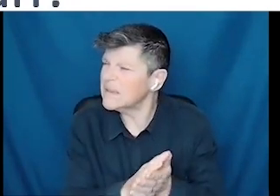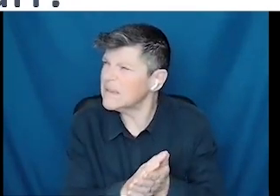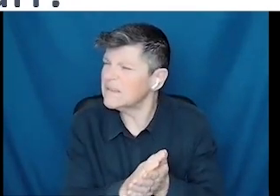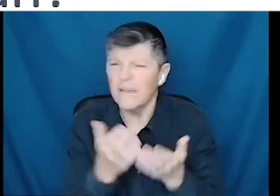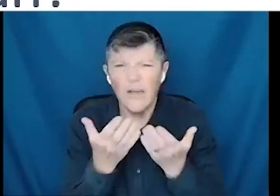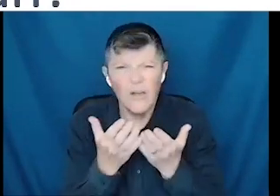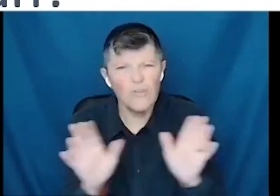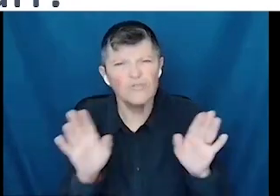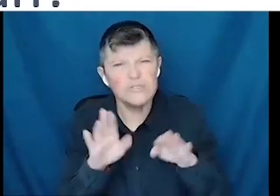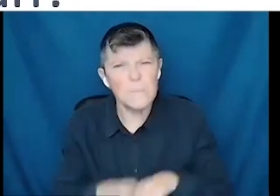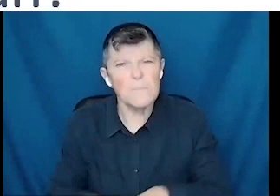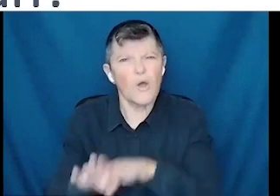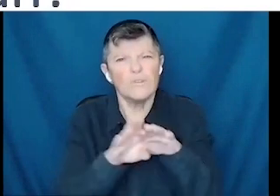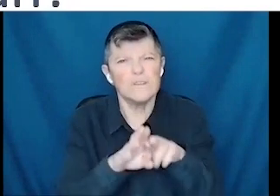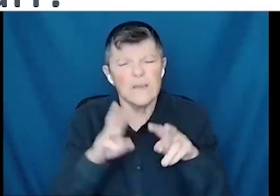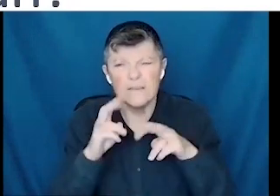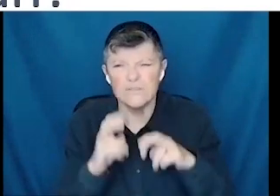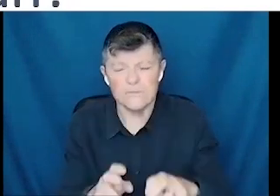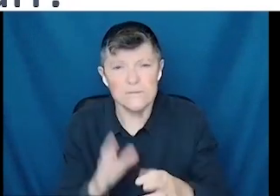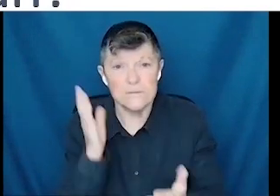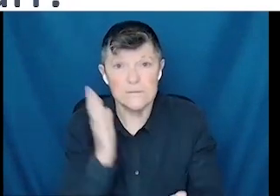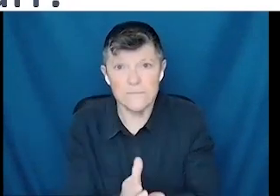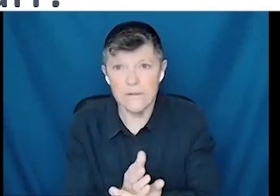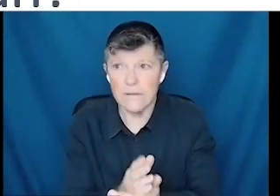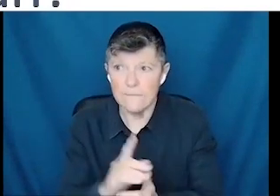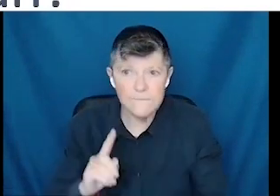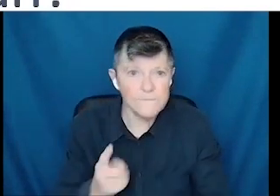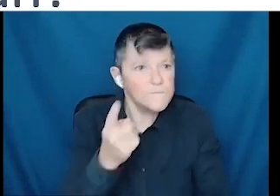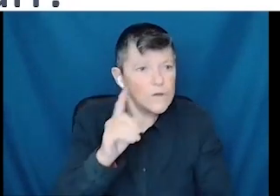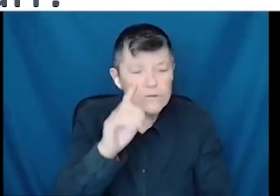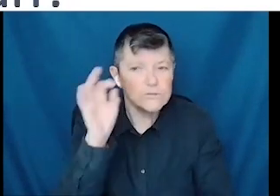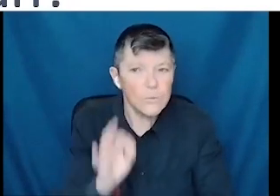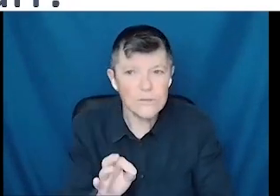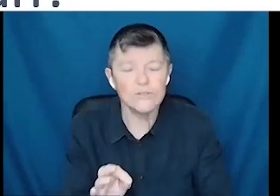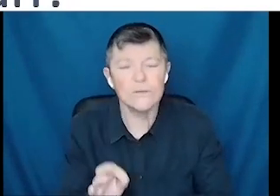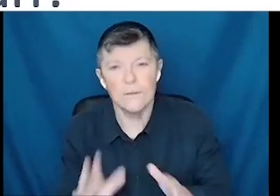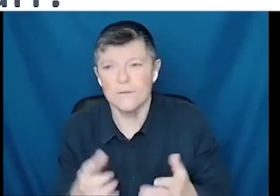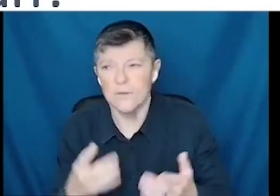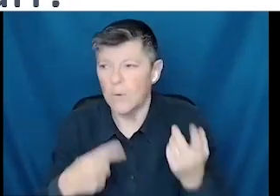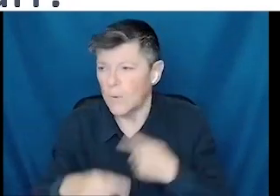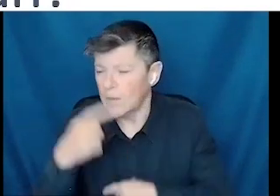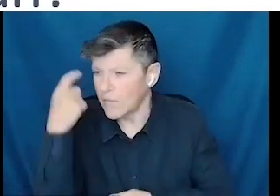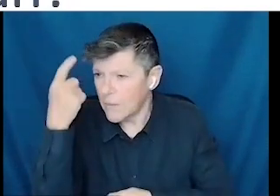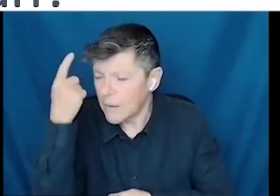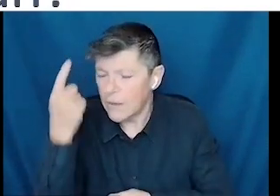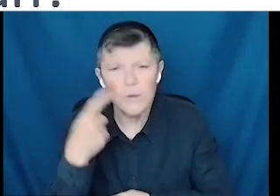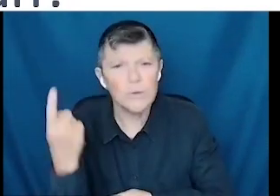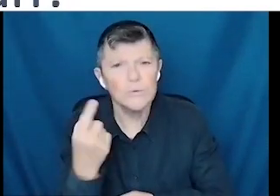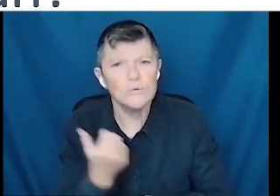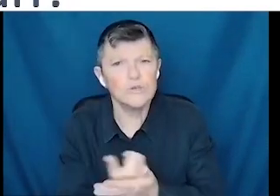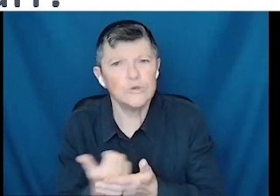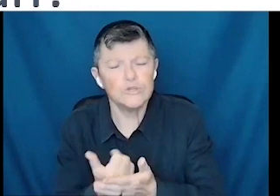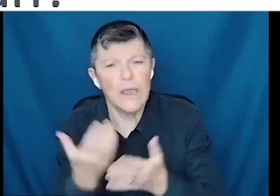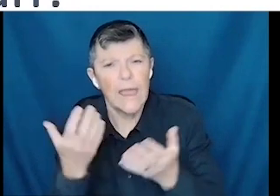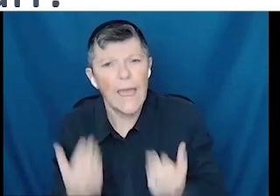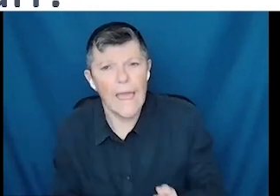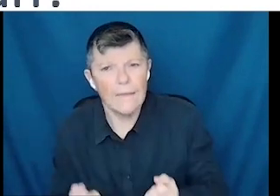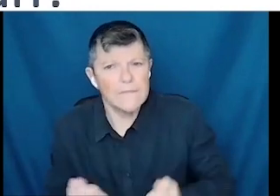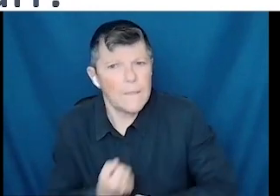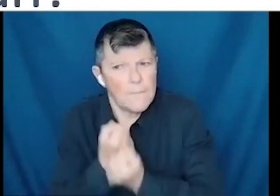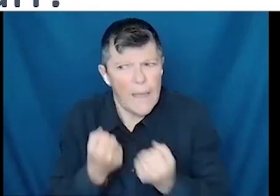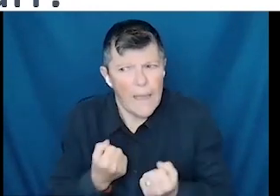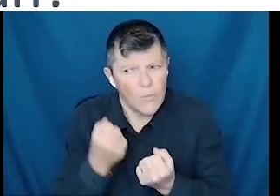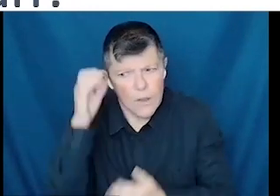definitely our number one question. And for us, it involved thinking about who typically holds power and knowledge,